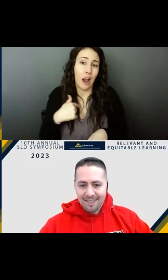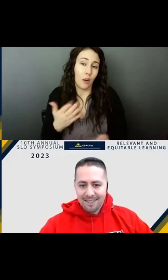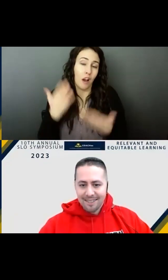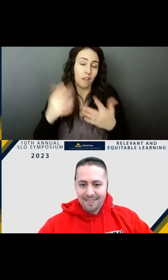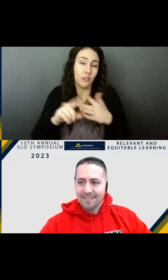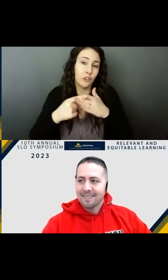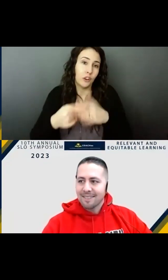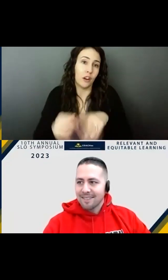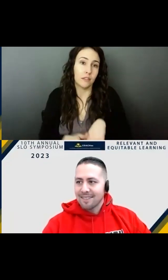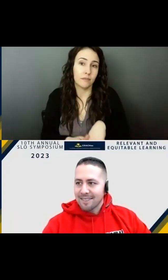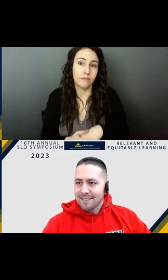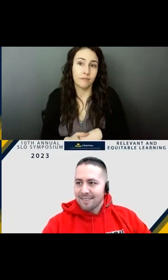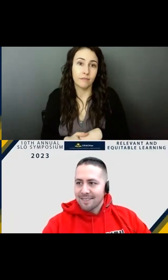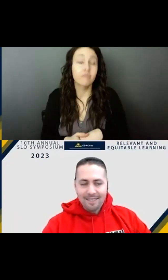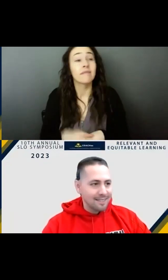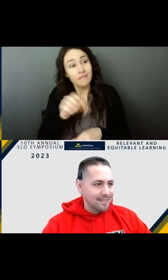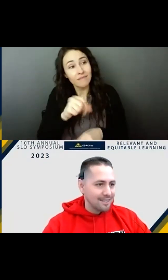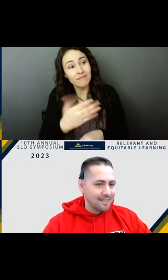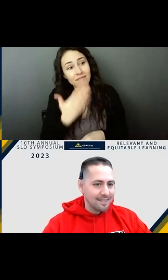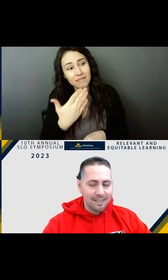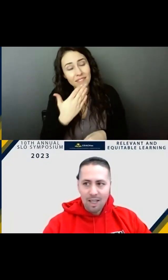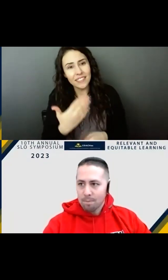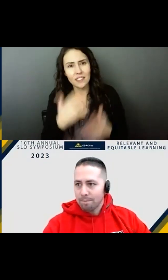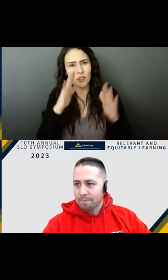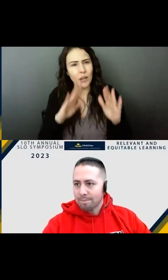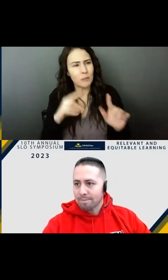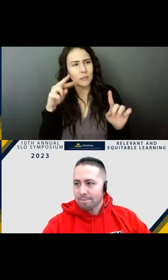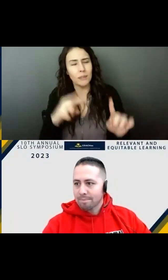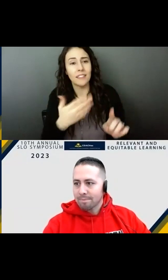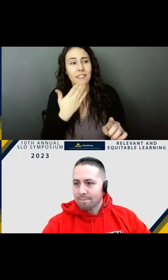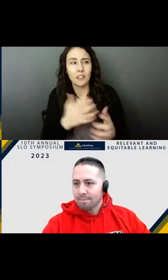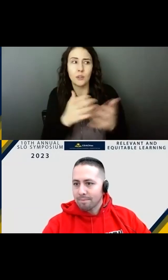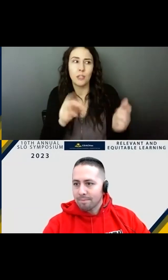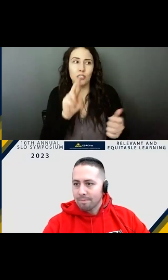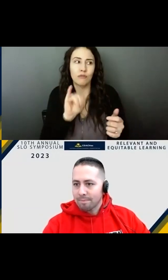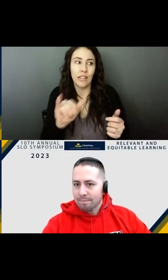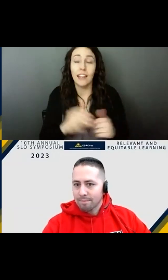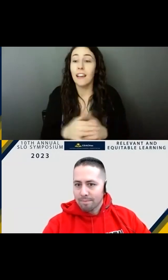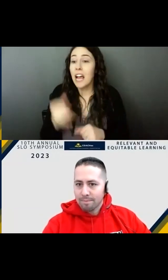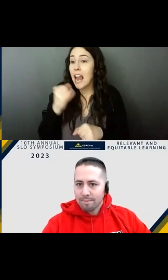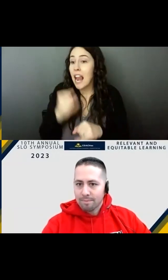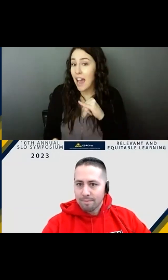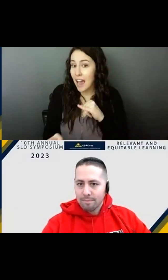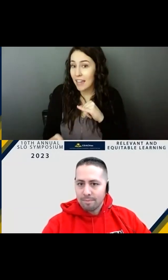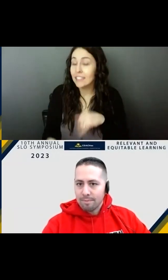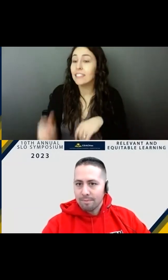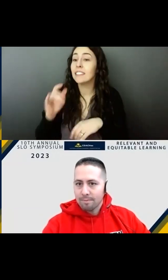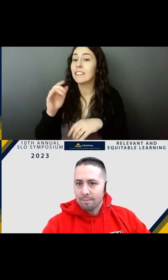Yes, fantastic. Great perspective. Thank you. Thank you so much, Ray. And last but not least, certainly Catherine